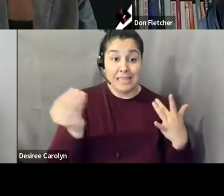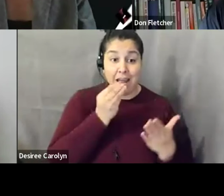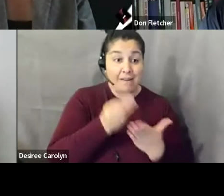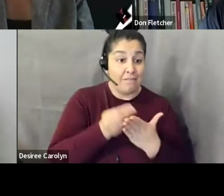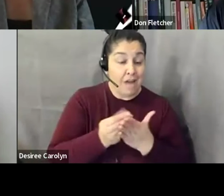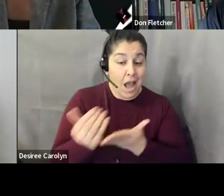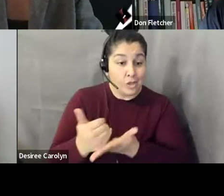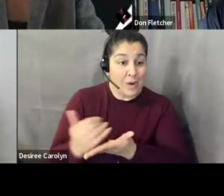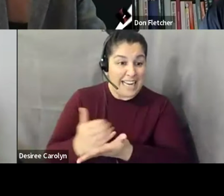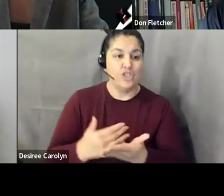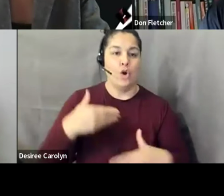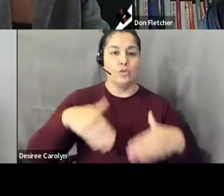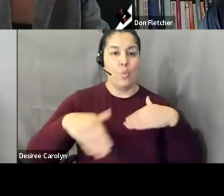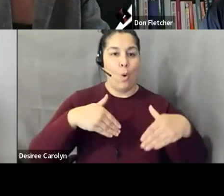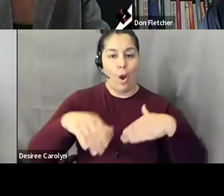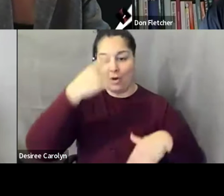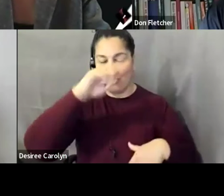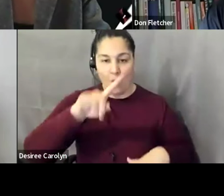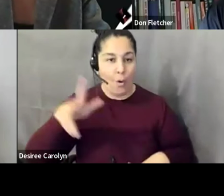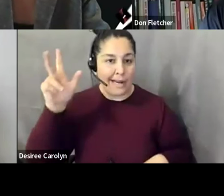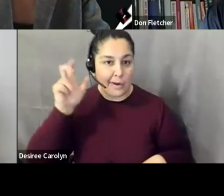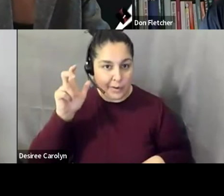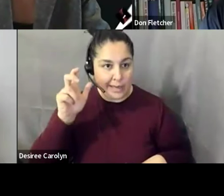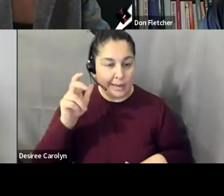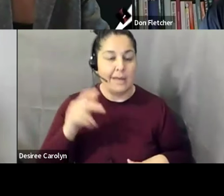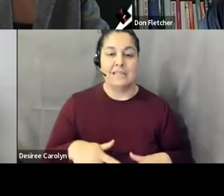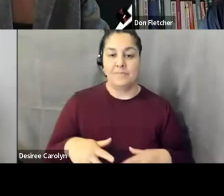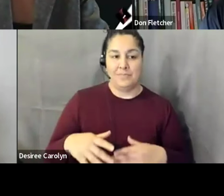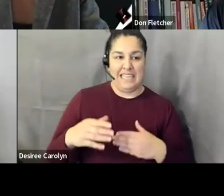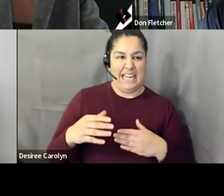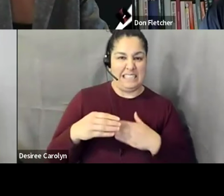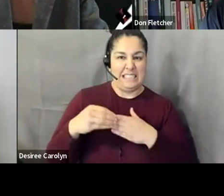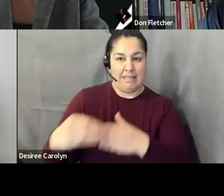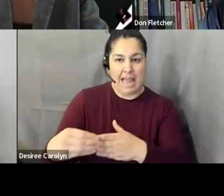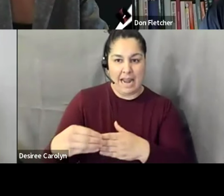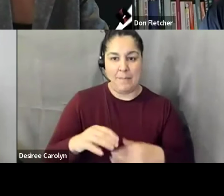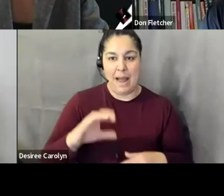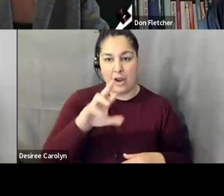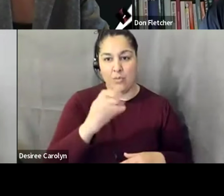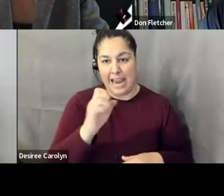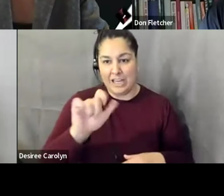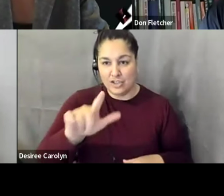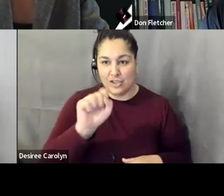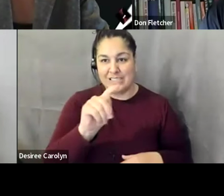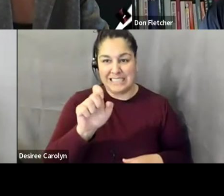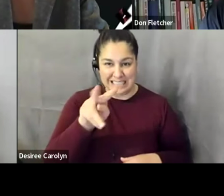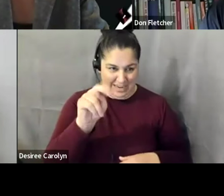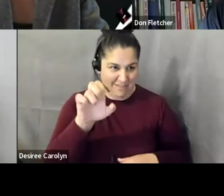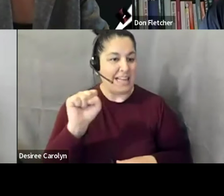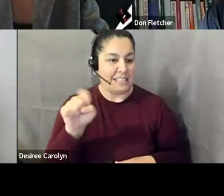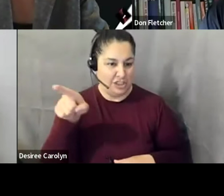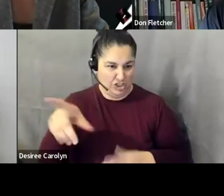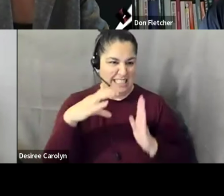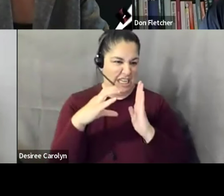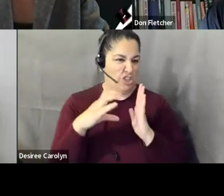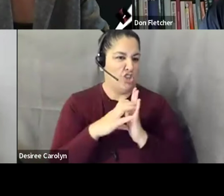Our chapter team is led by Rachel Stevens, chapter VP, and also head of our chair of